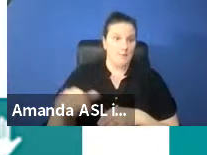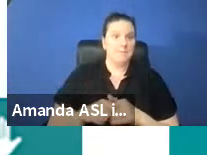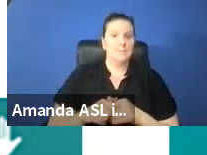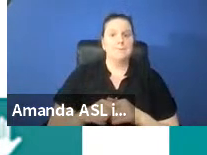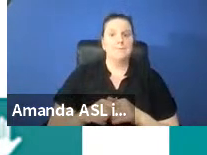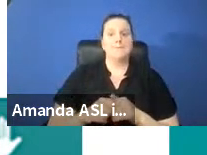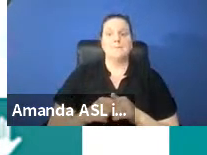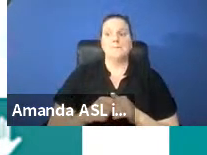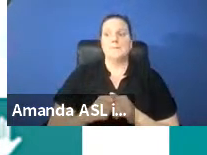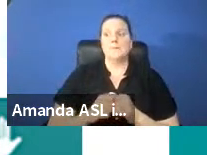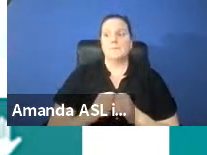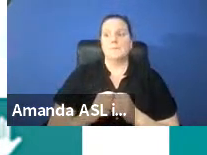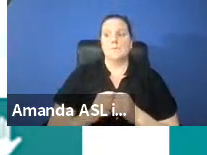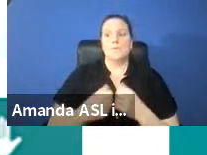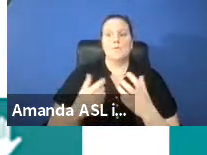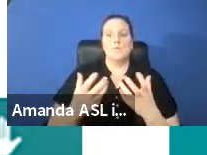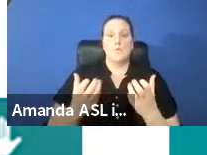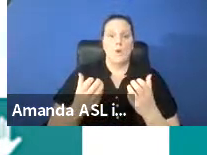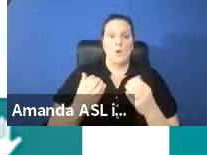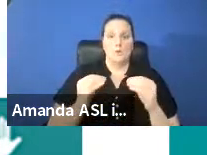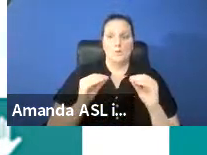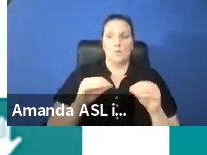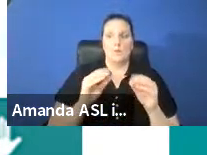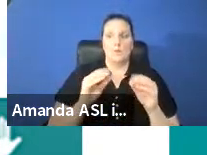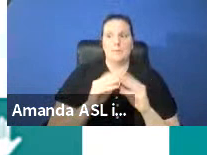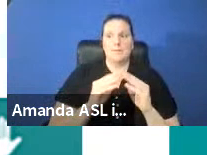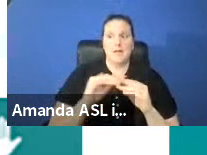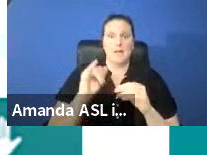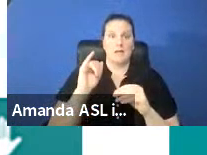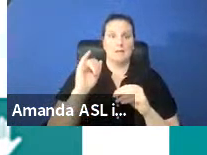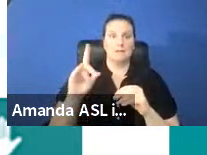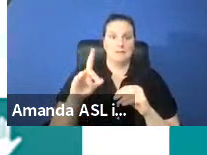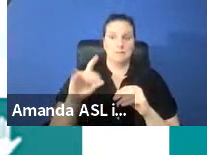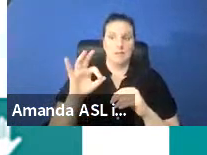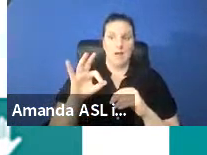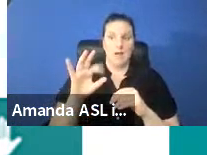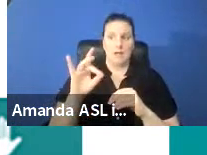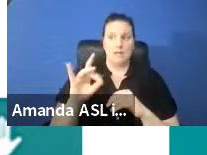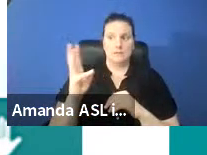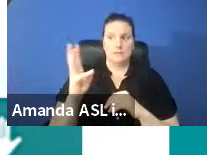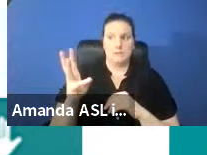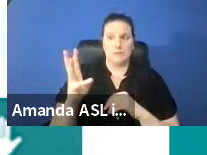669-900-6833. You'll want to put the meeting ID, which is